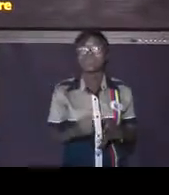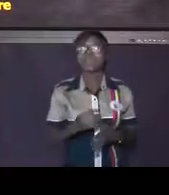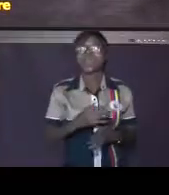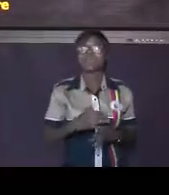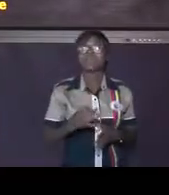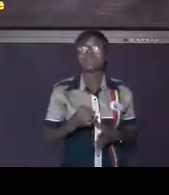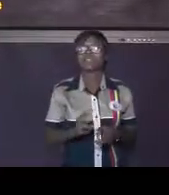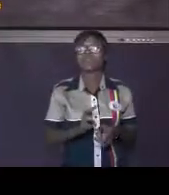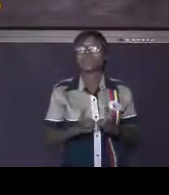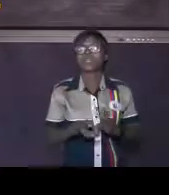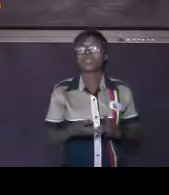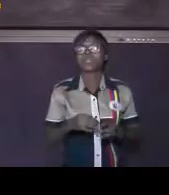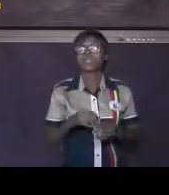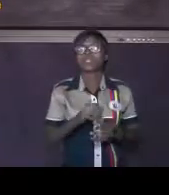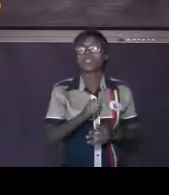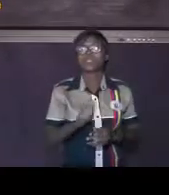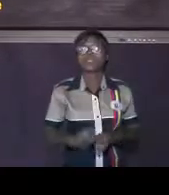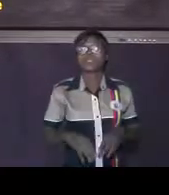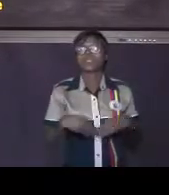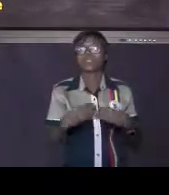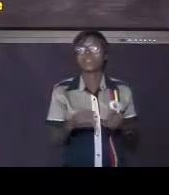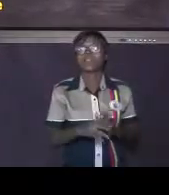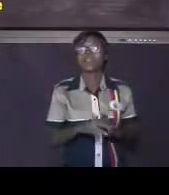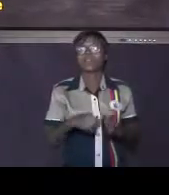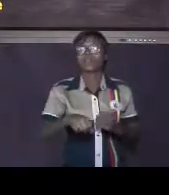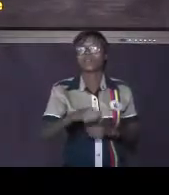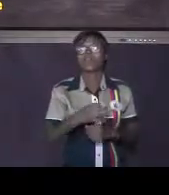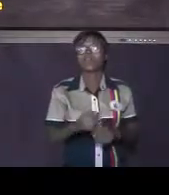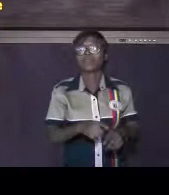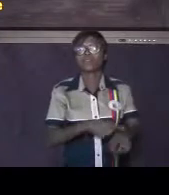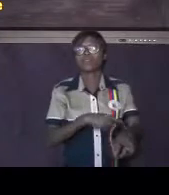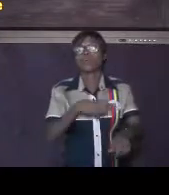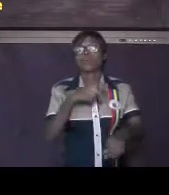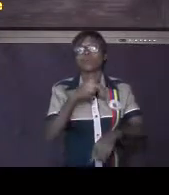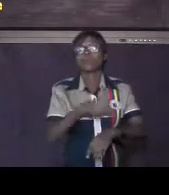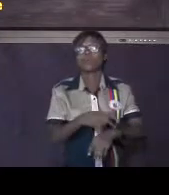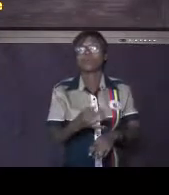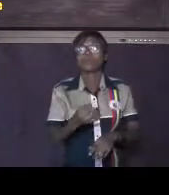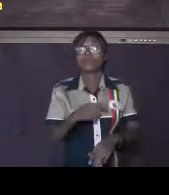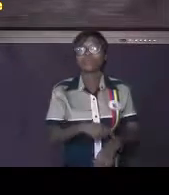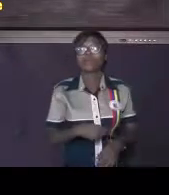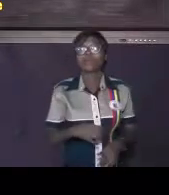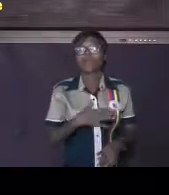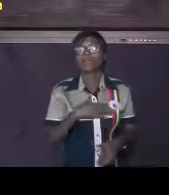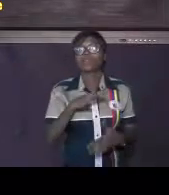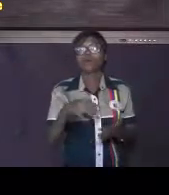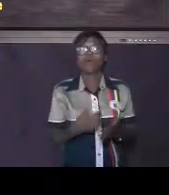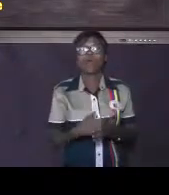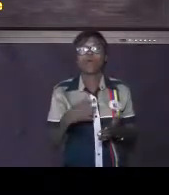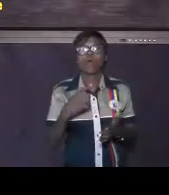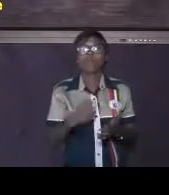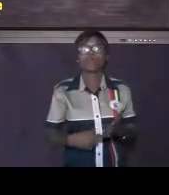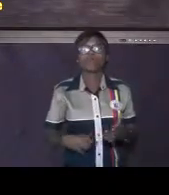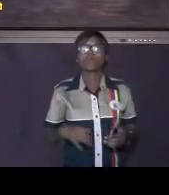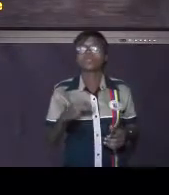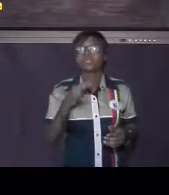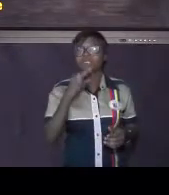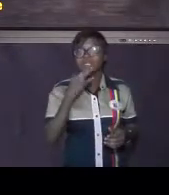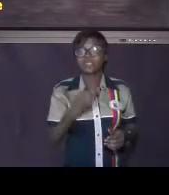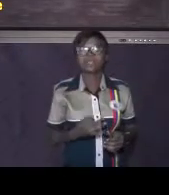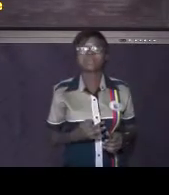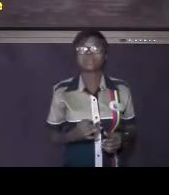average weather in a given area over a long period of time. And all